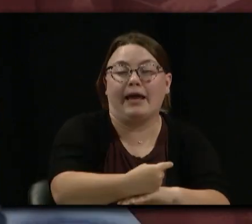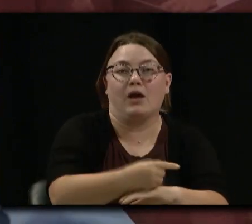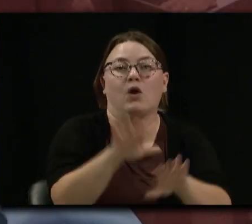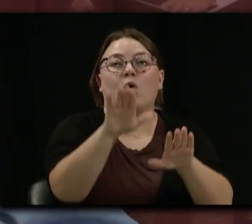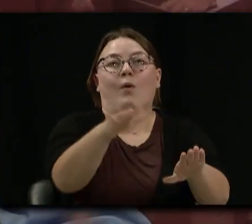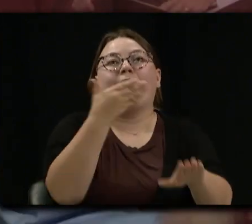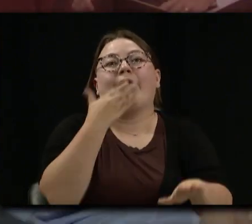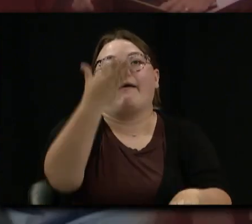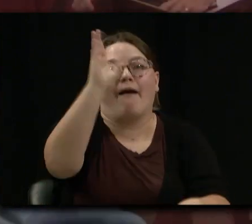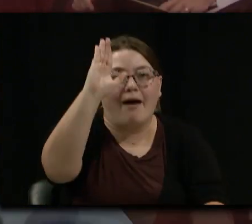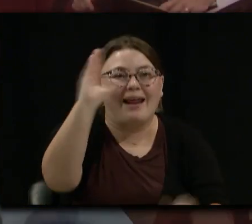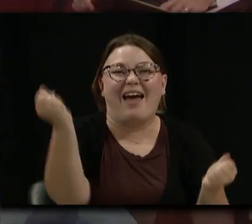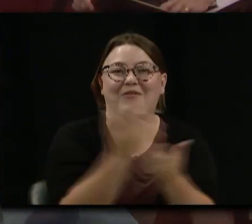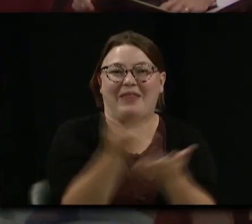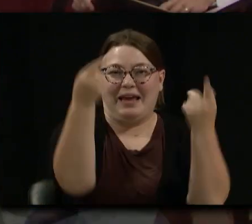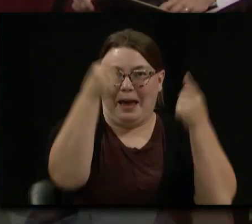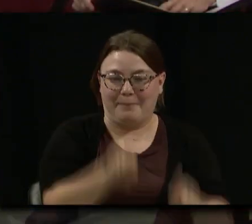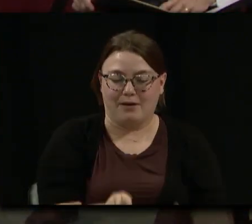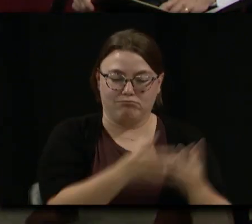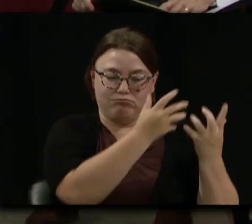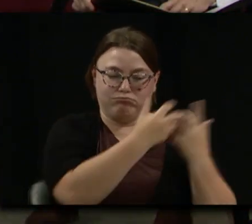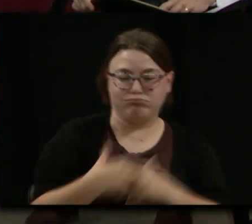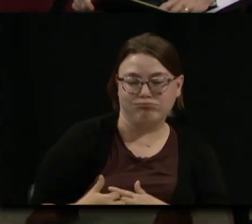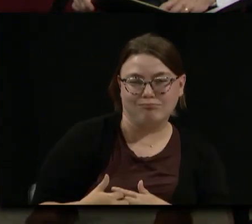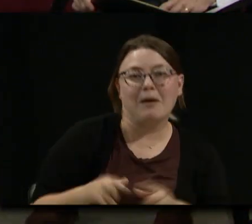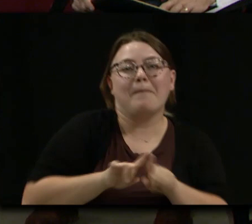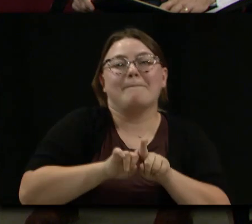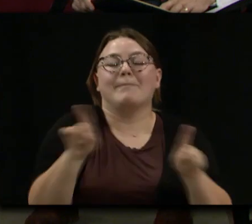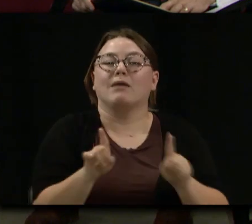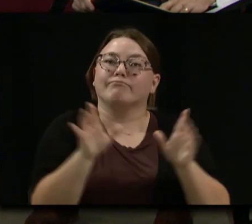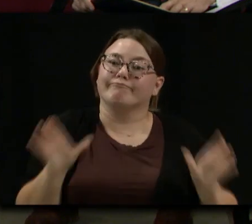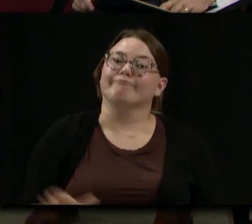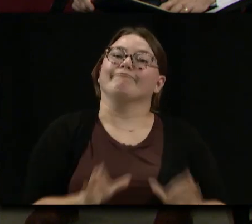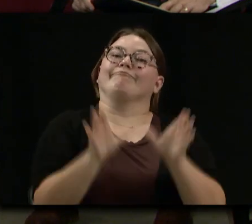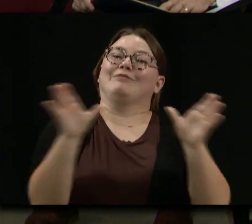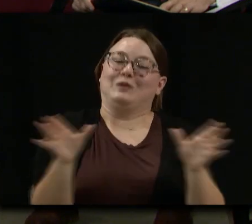before I was going to be director, but we are now encouraging